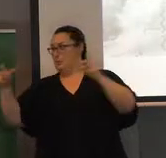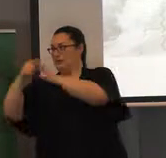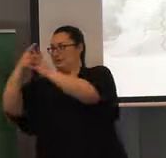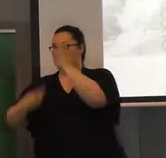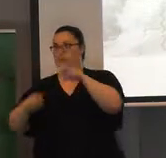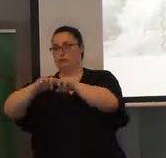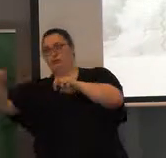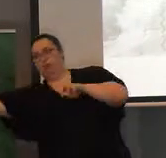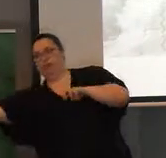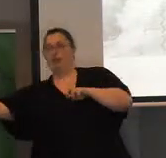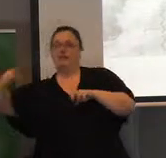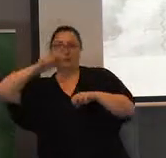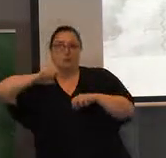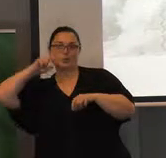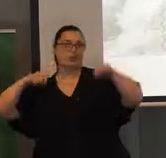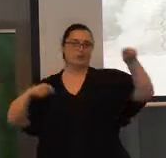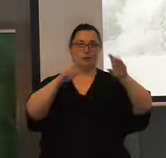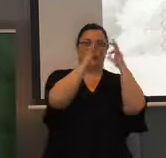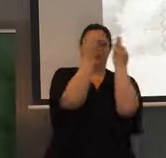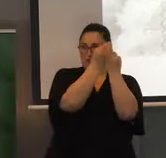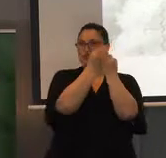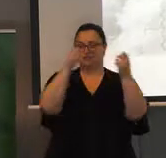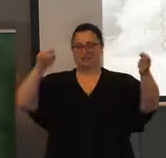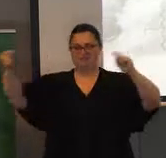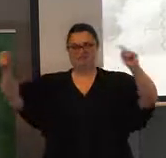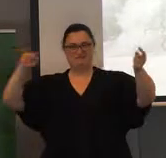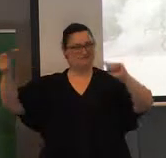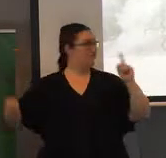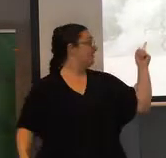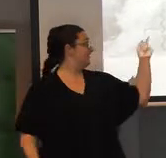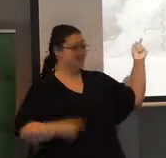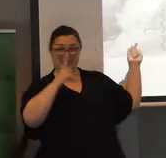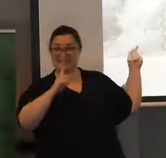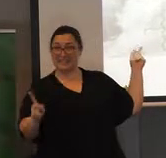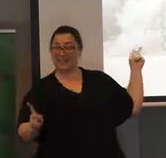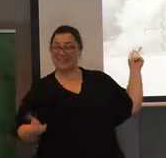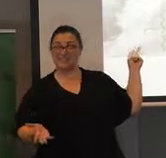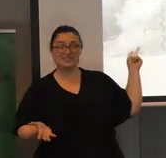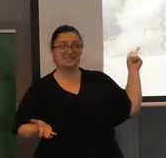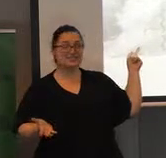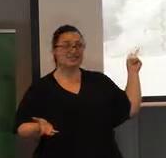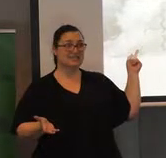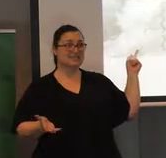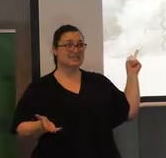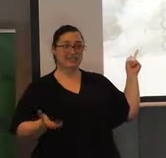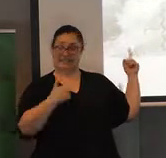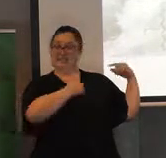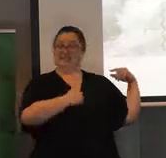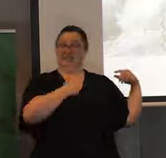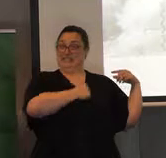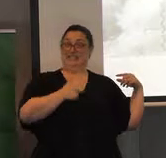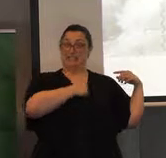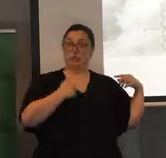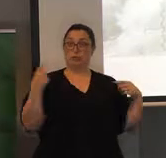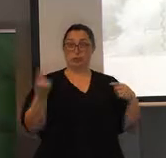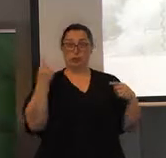who's just headed into the creek there, slogging it out in court? This is ridiculous, isn't it? The only people who would have fun